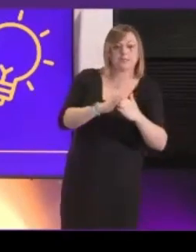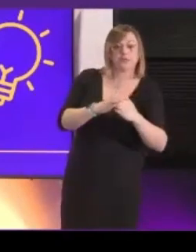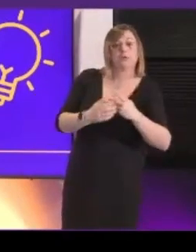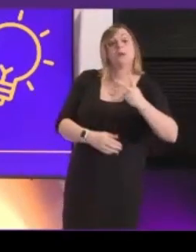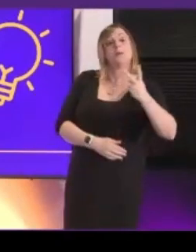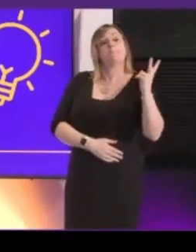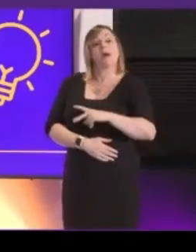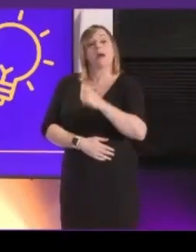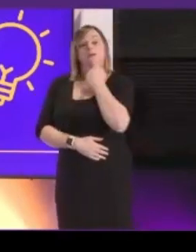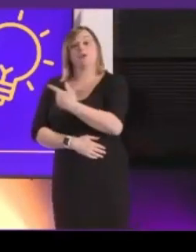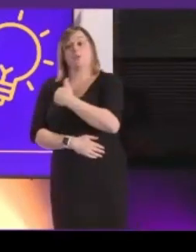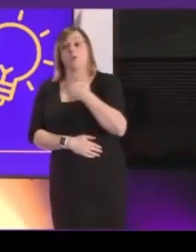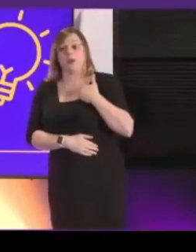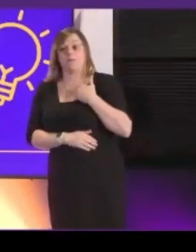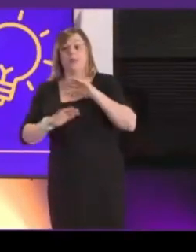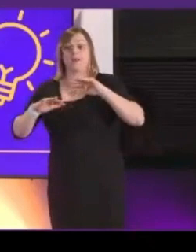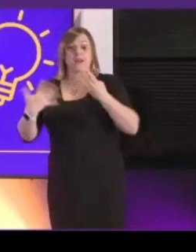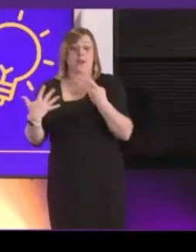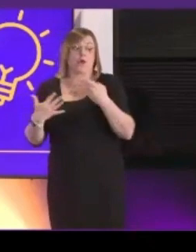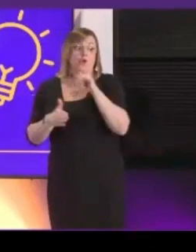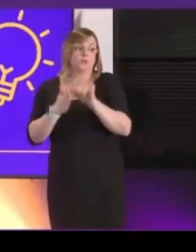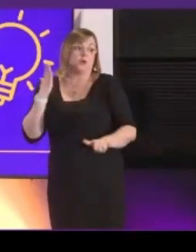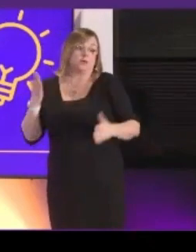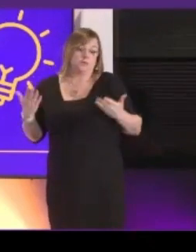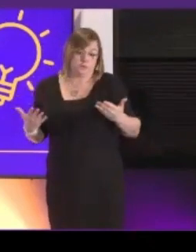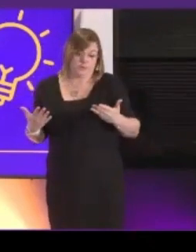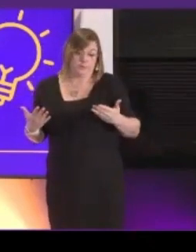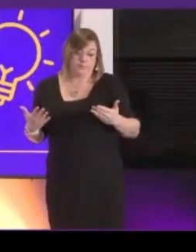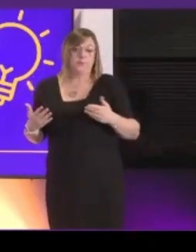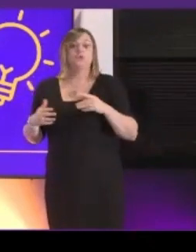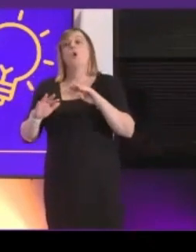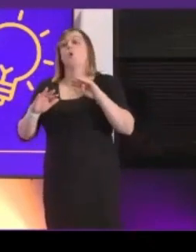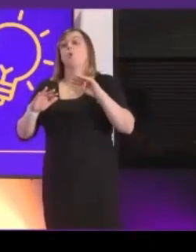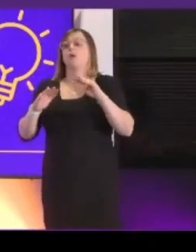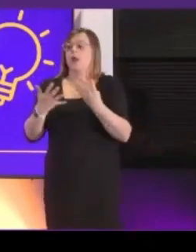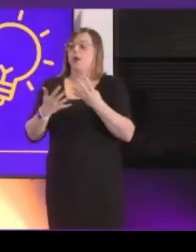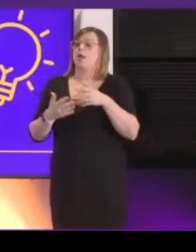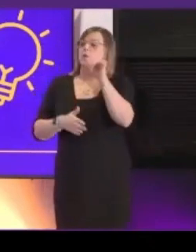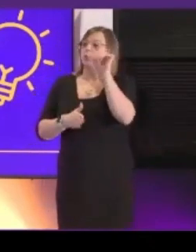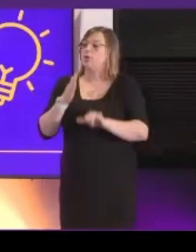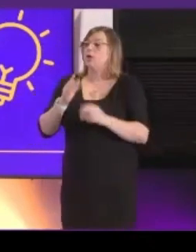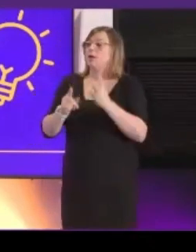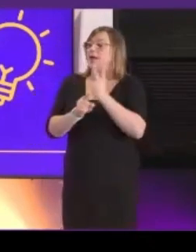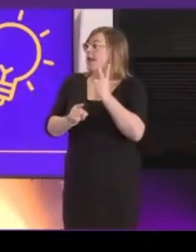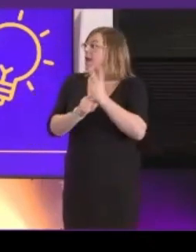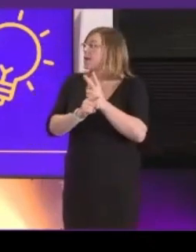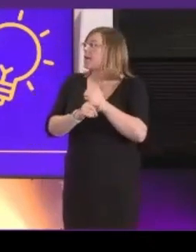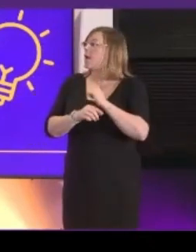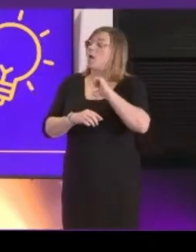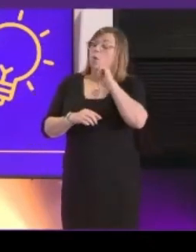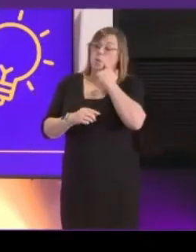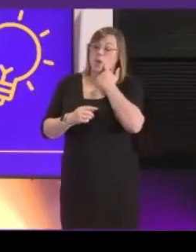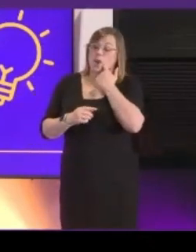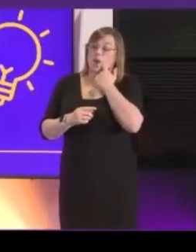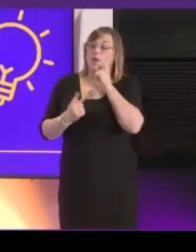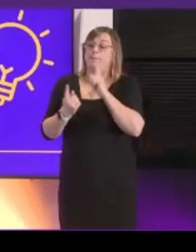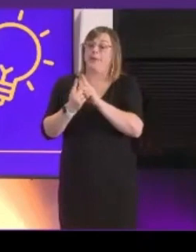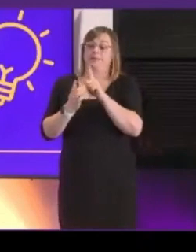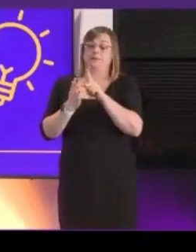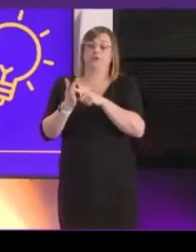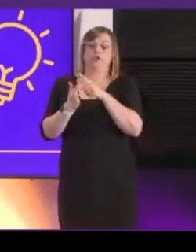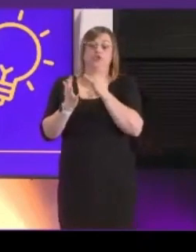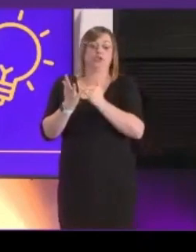morning at 9 o'clock. So at 9 o'clock we'll be kicking off again. I'm going to be meeting Jessica